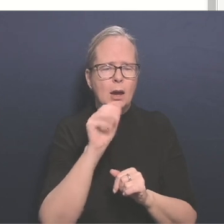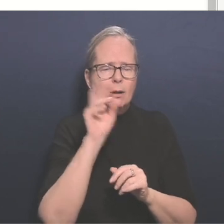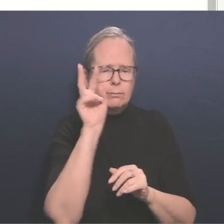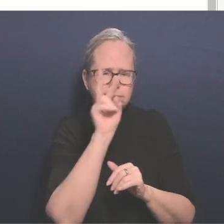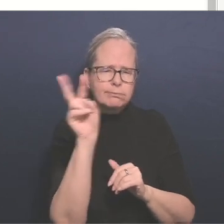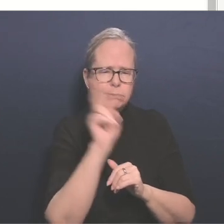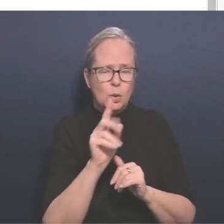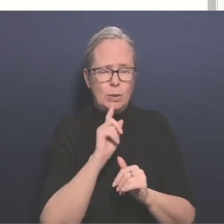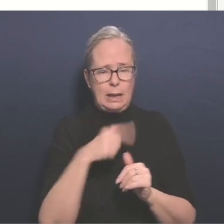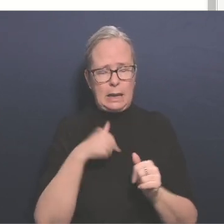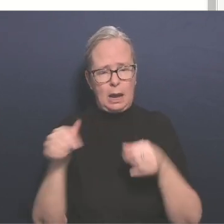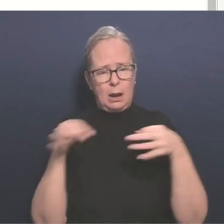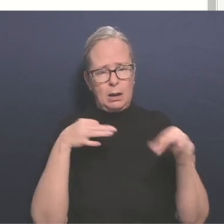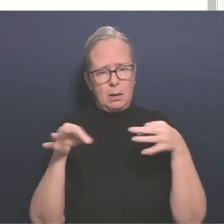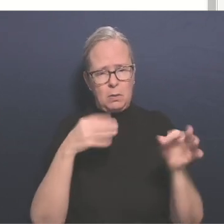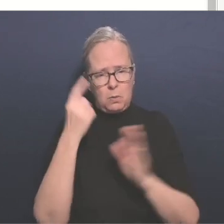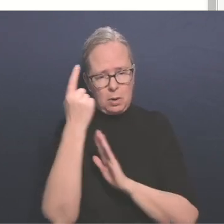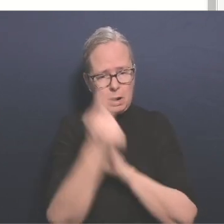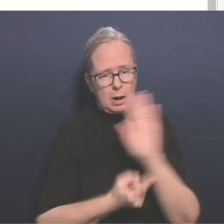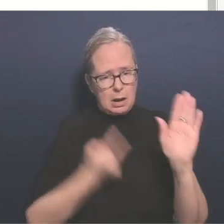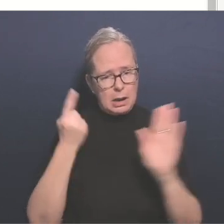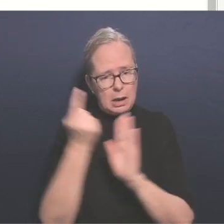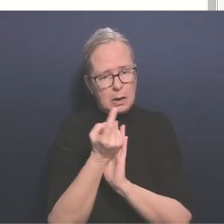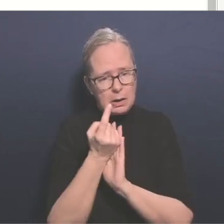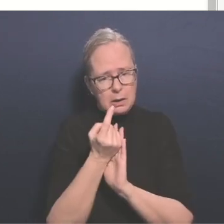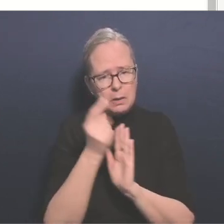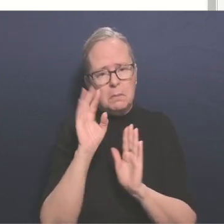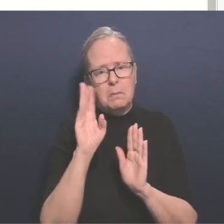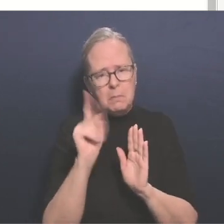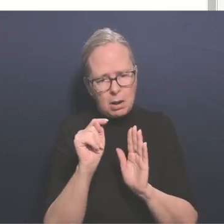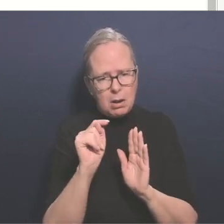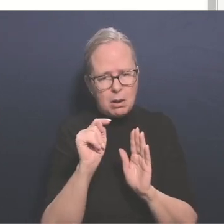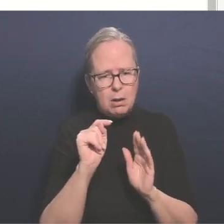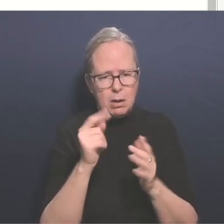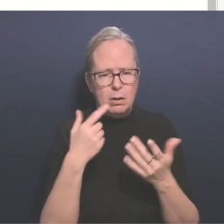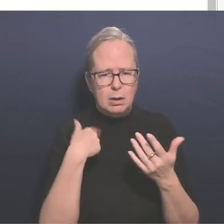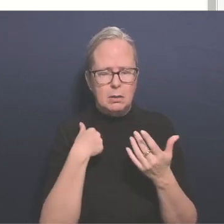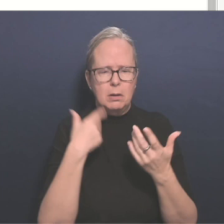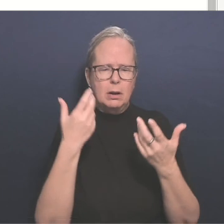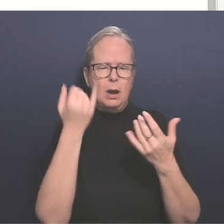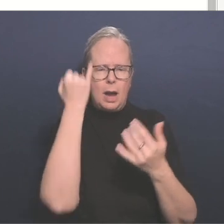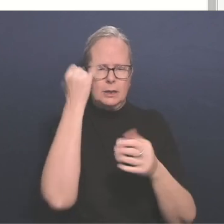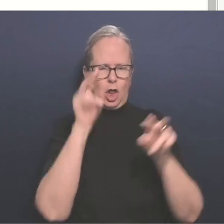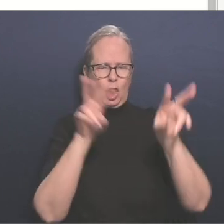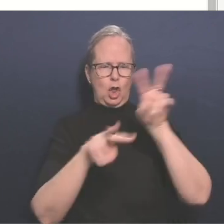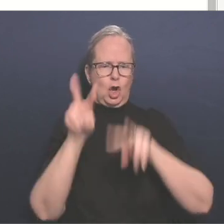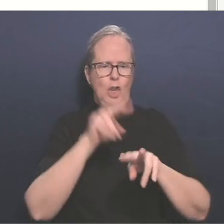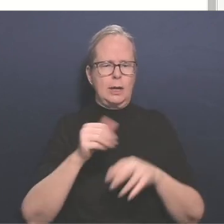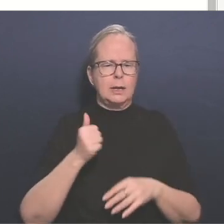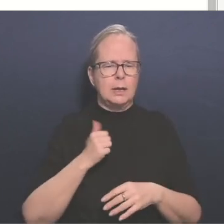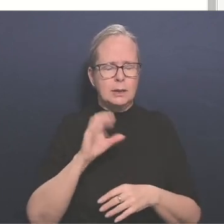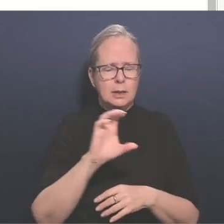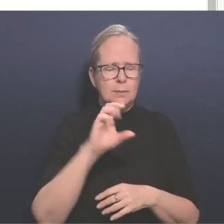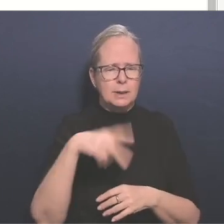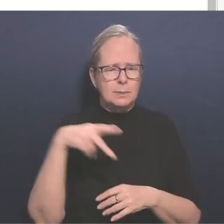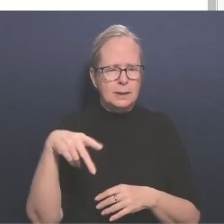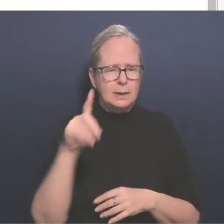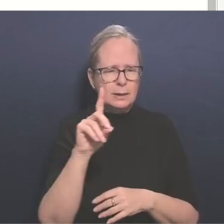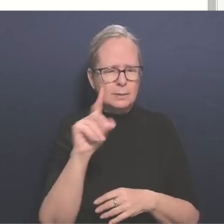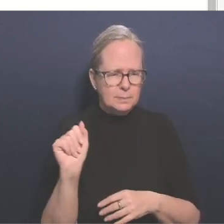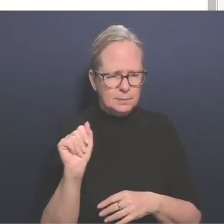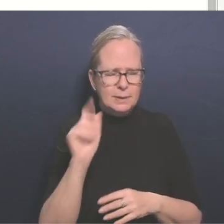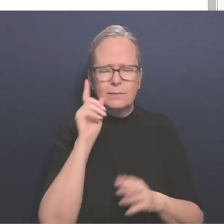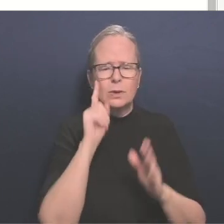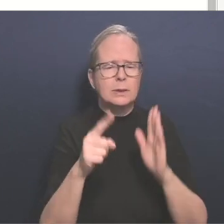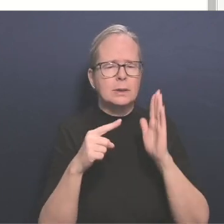detail. In here, we have a step-by-step process for someone to go through to get this